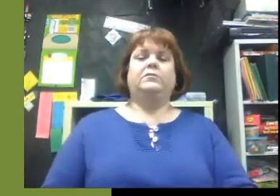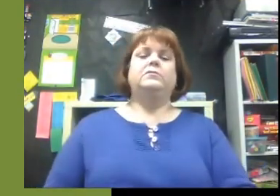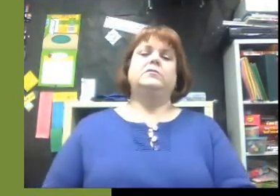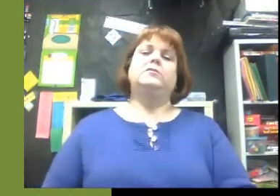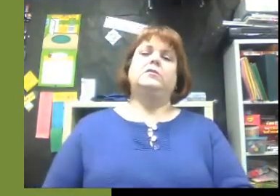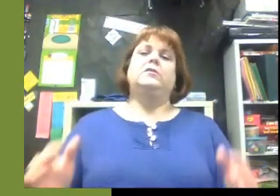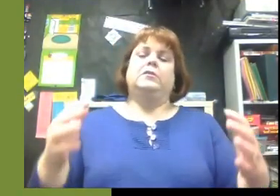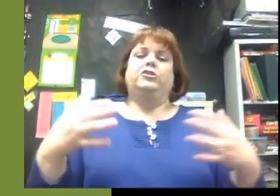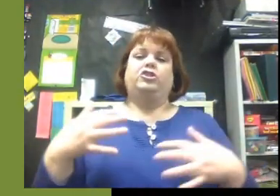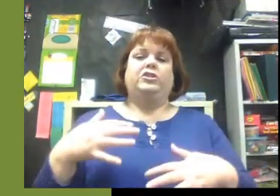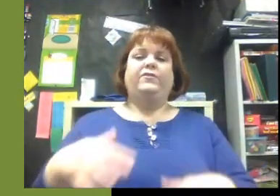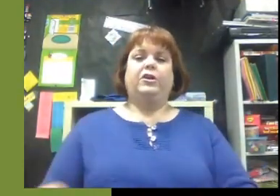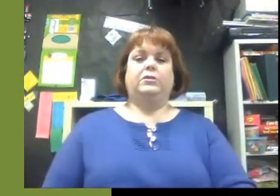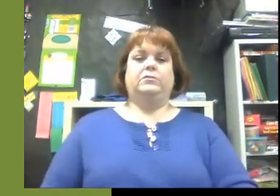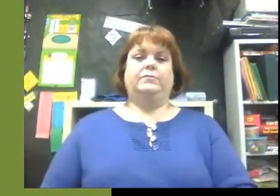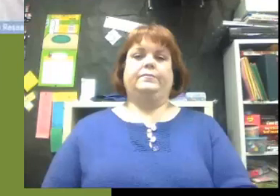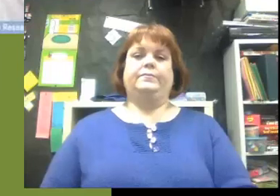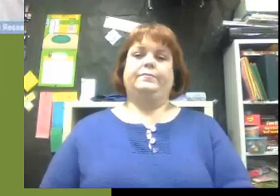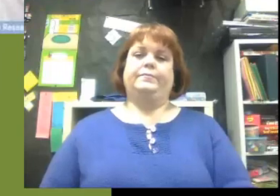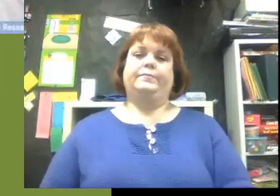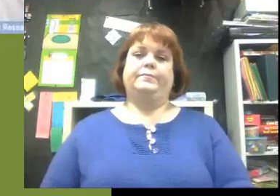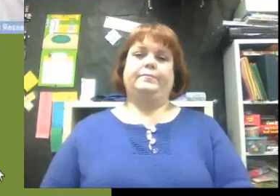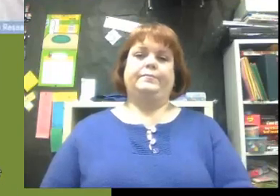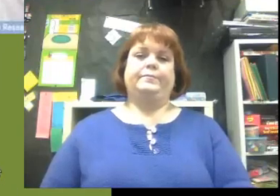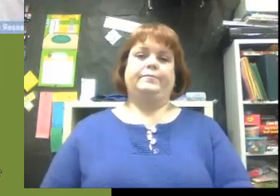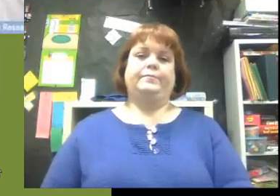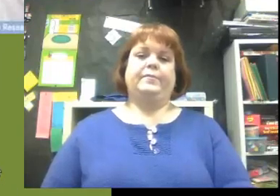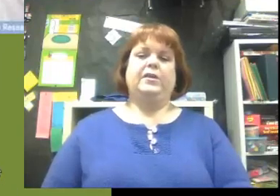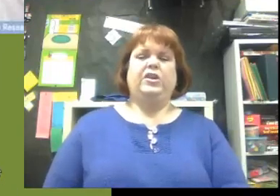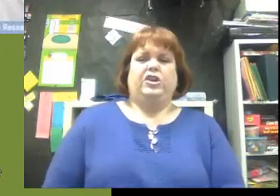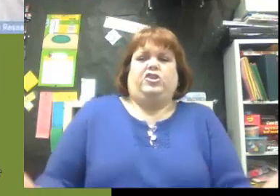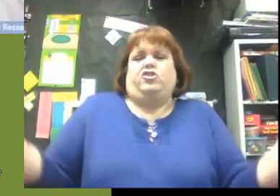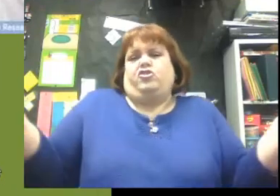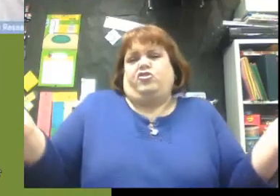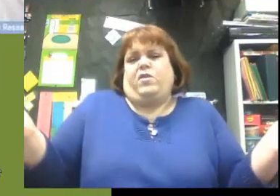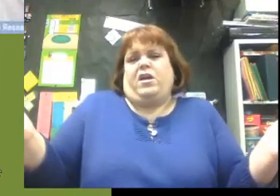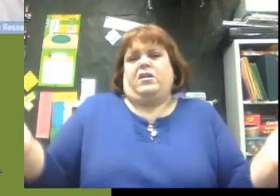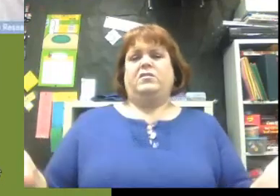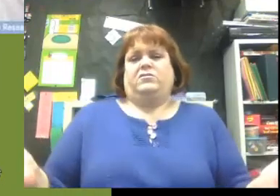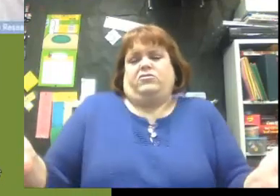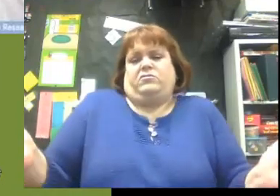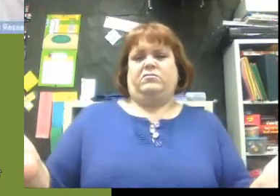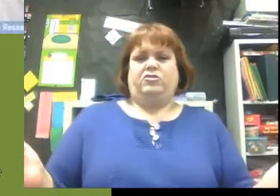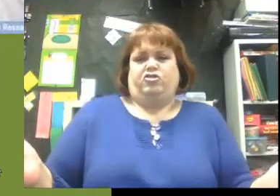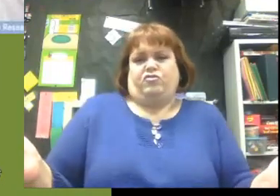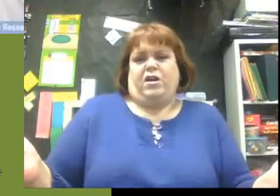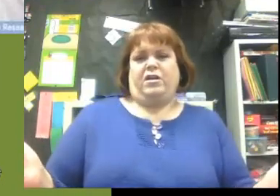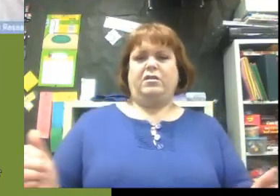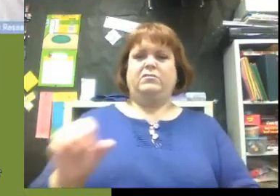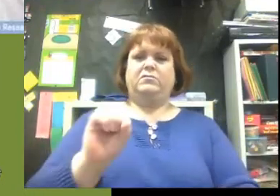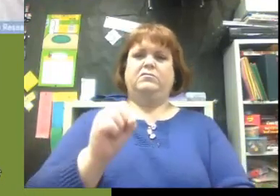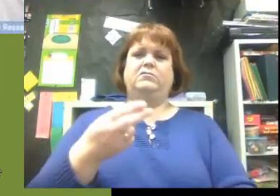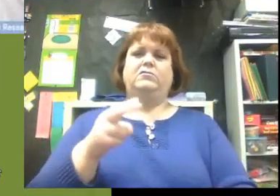Shiver. Shrug. Shrug.